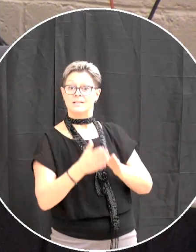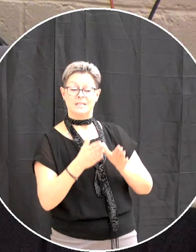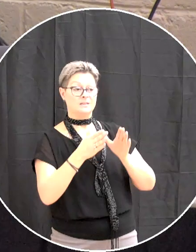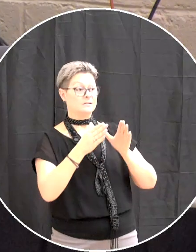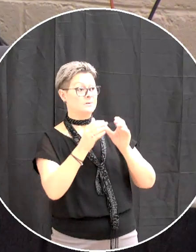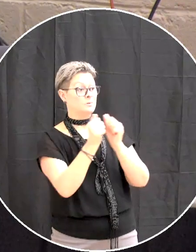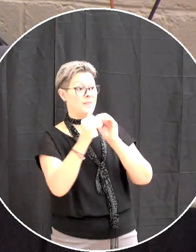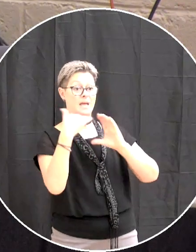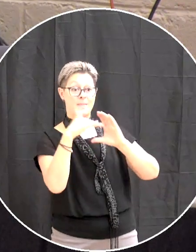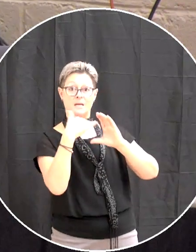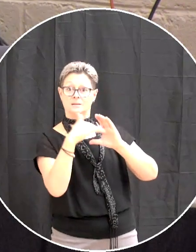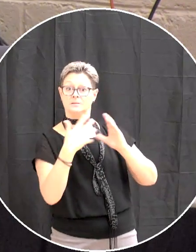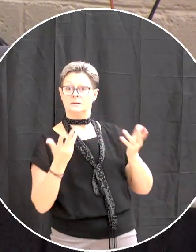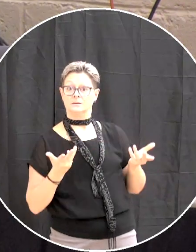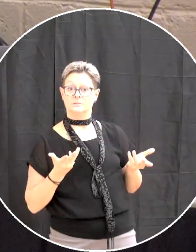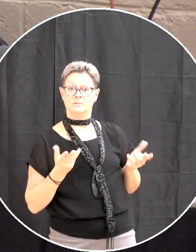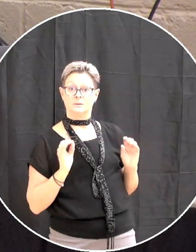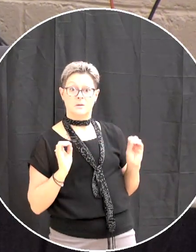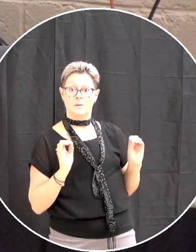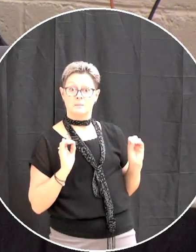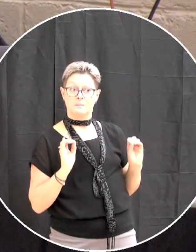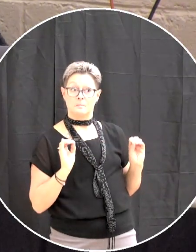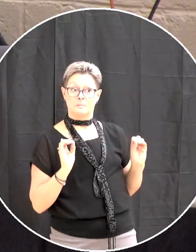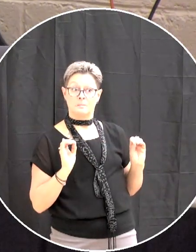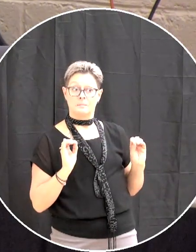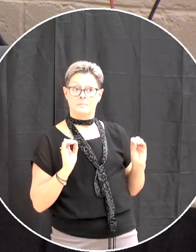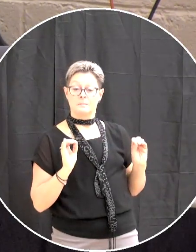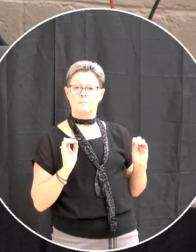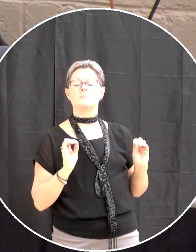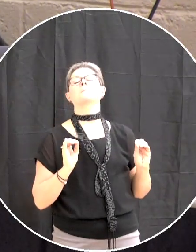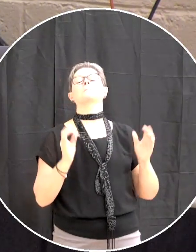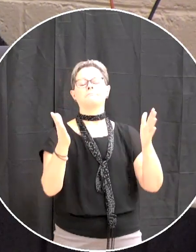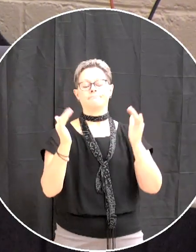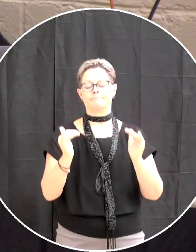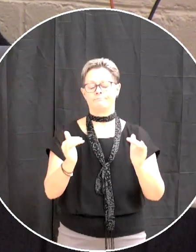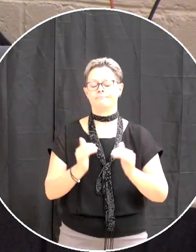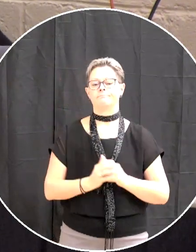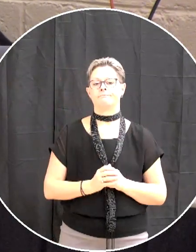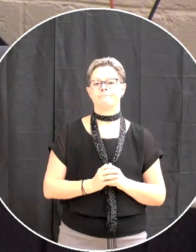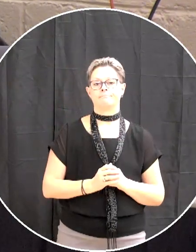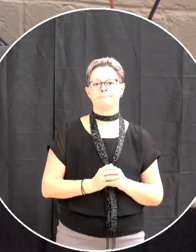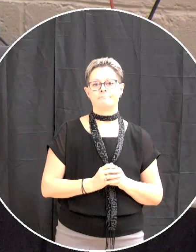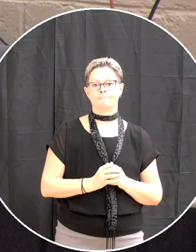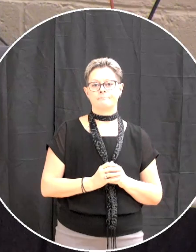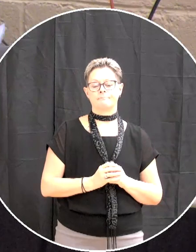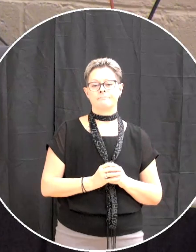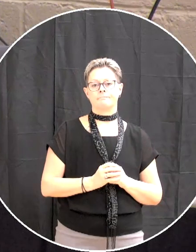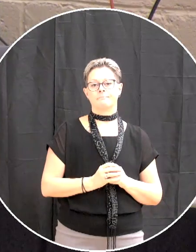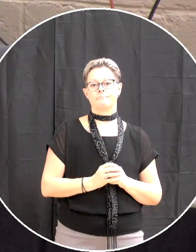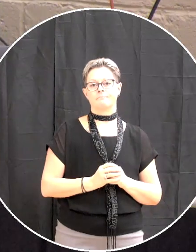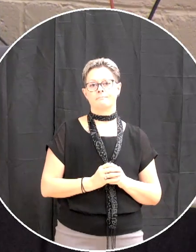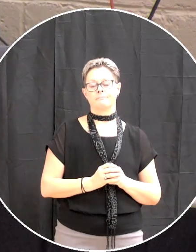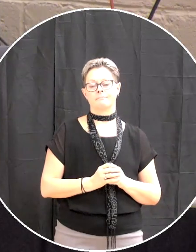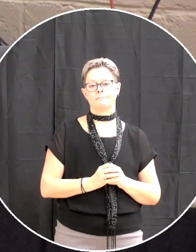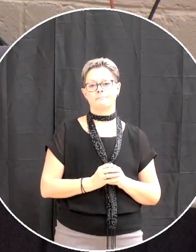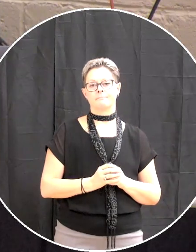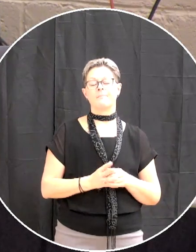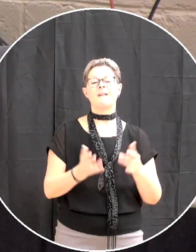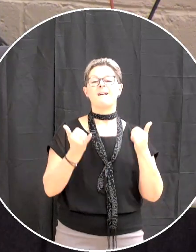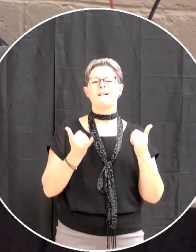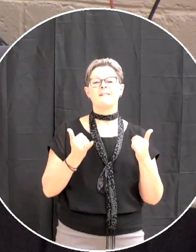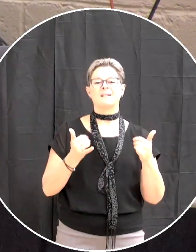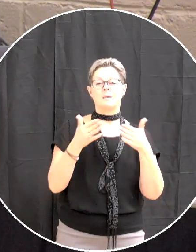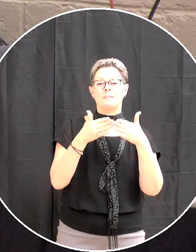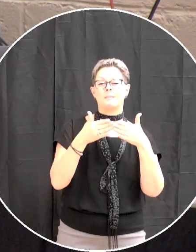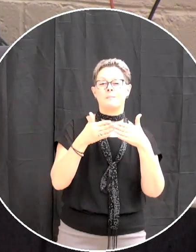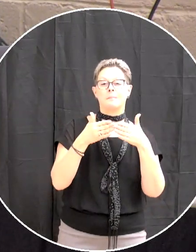Hearing none, we can move on. So At this stage of the game, the public session point of the